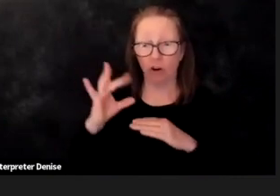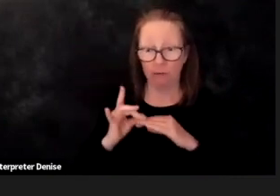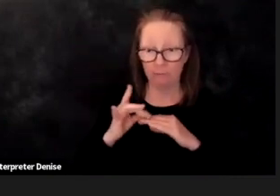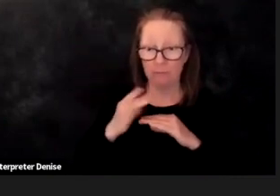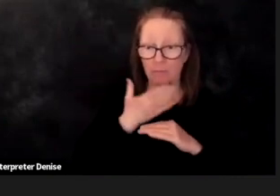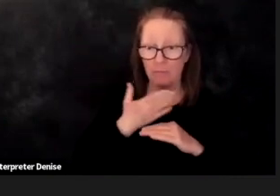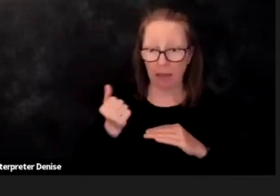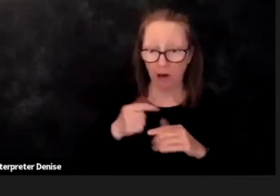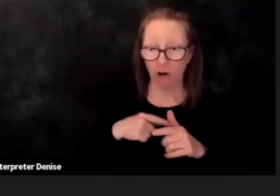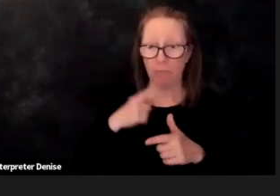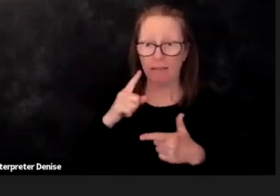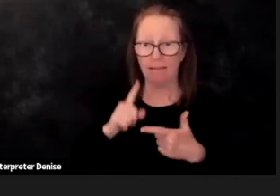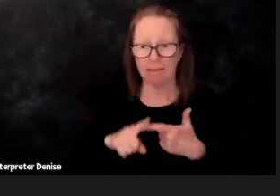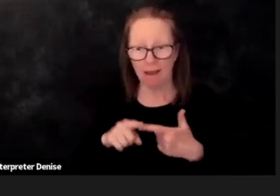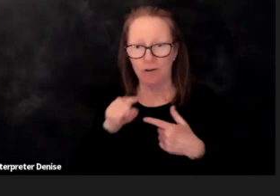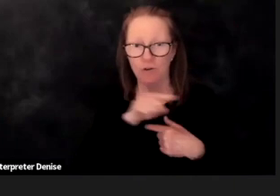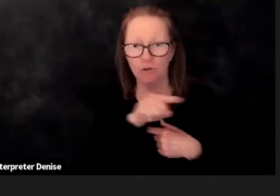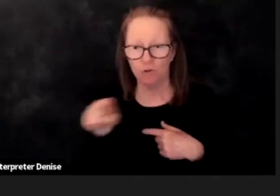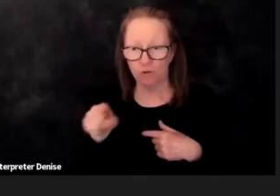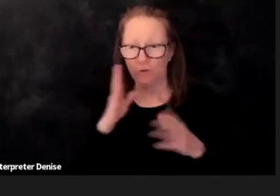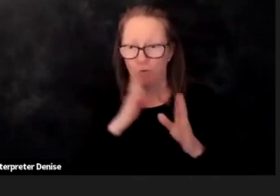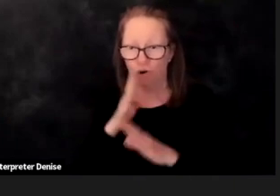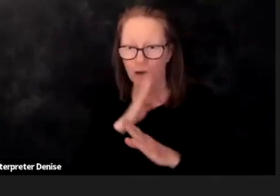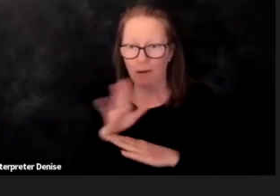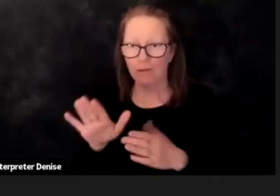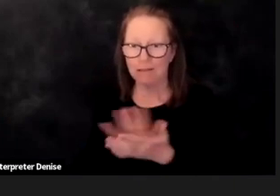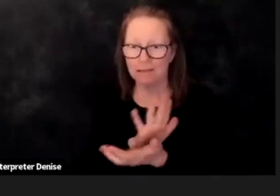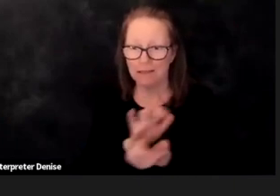get worried about the damage to the surface.